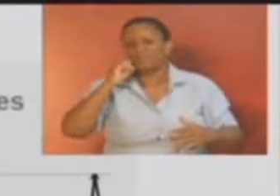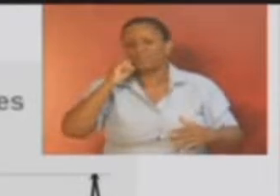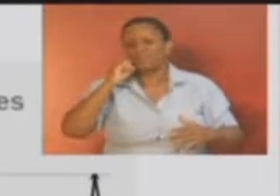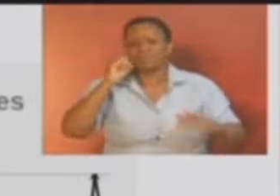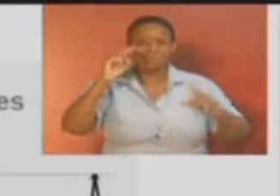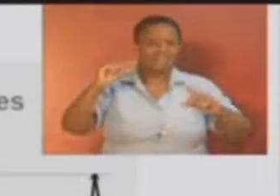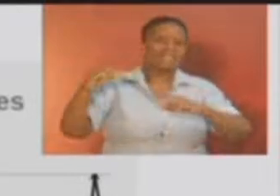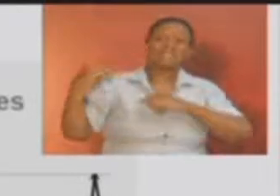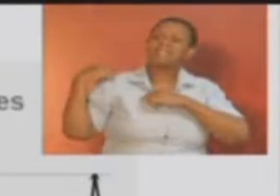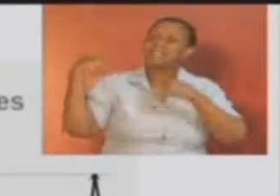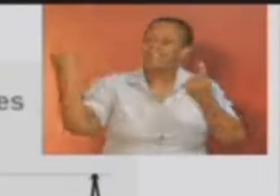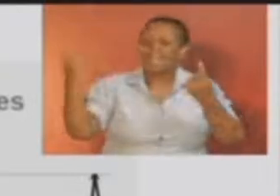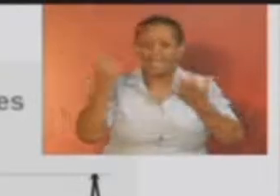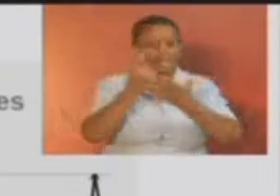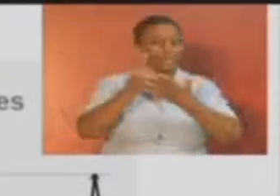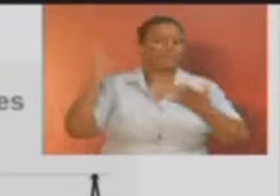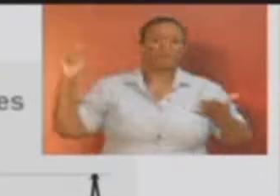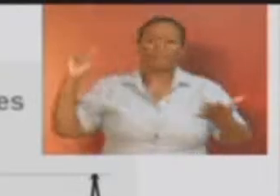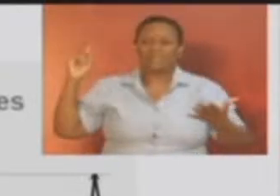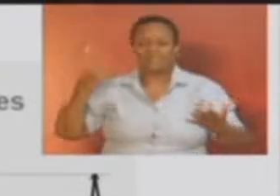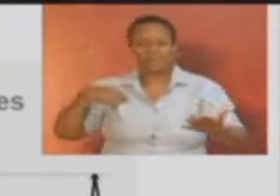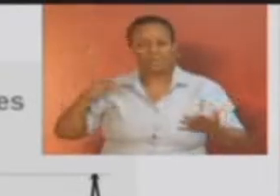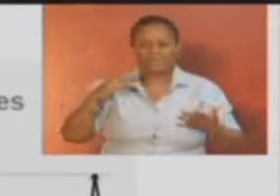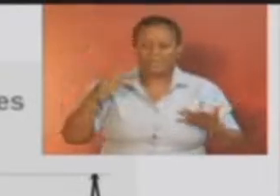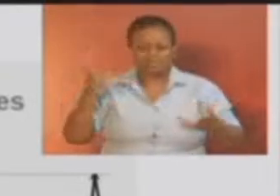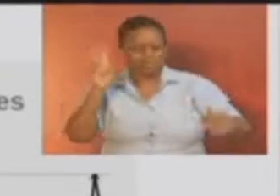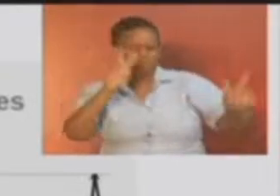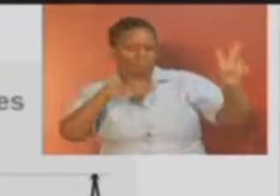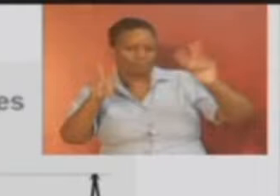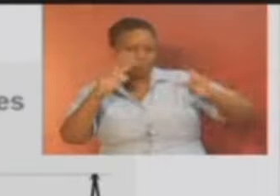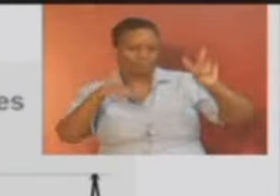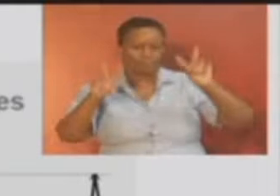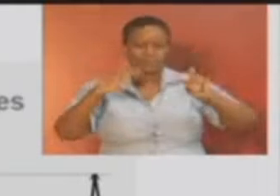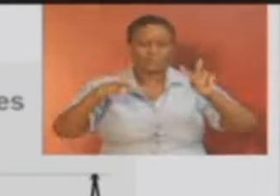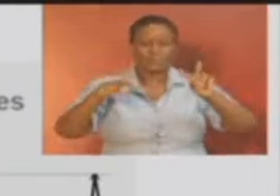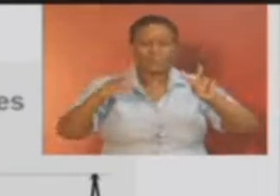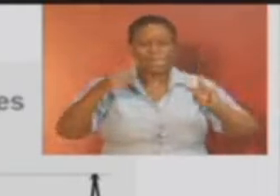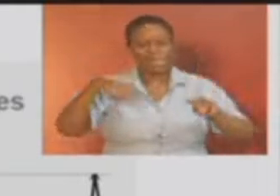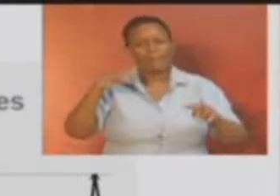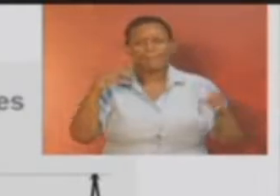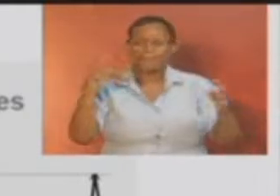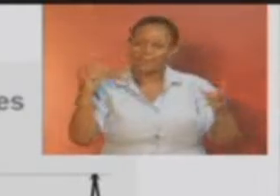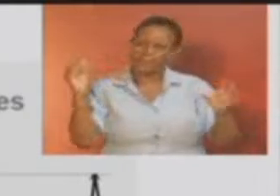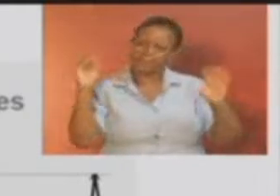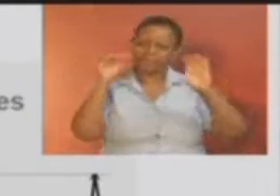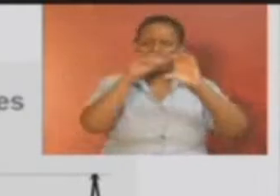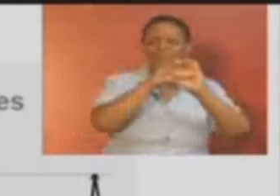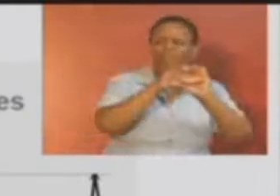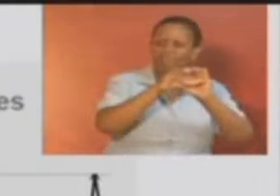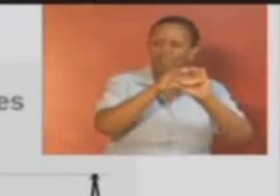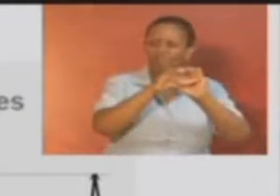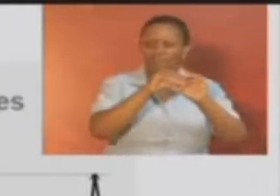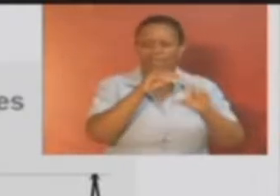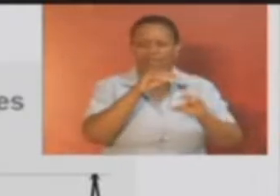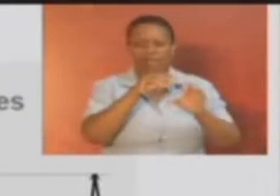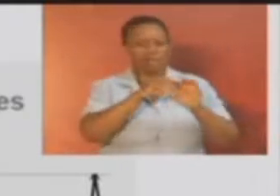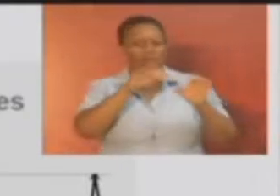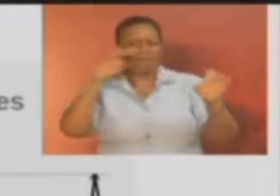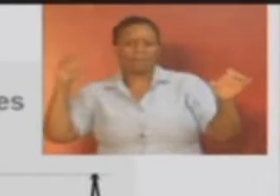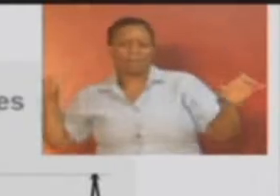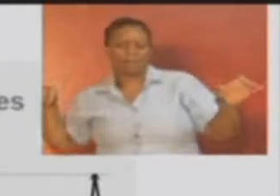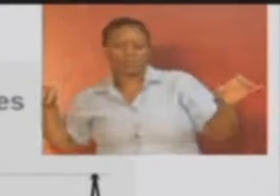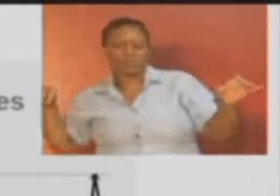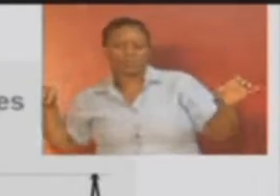tracking the admission and discharge rate. Last week, we found that 14% of persons of positive cases